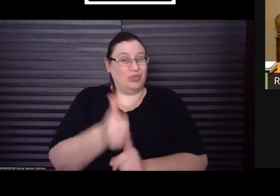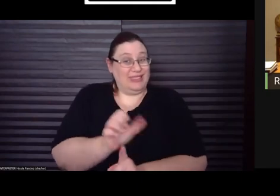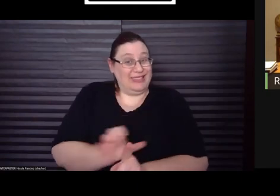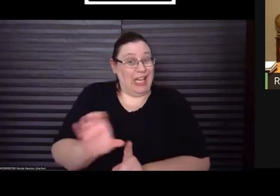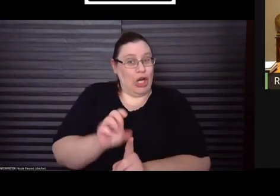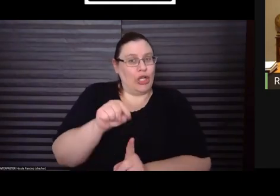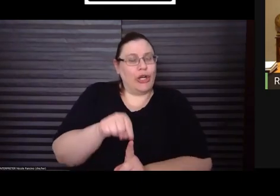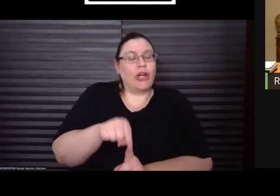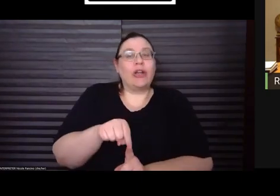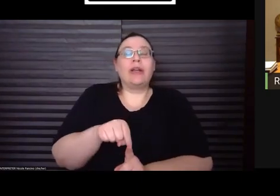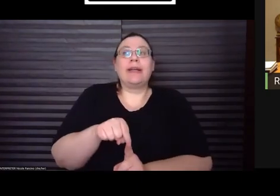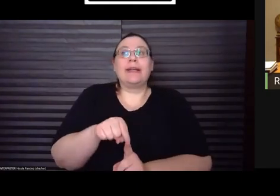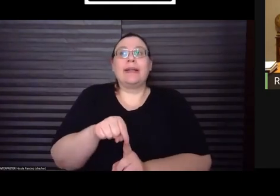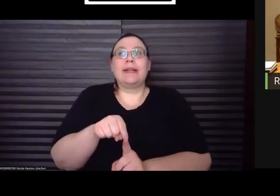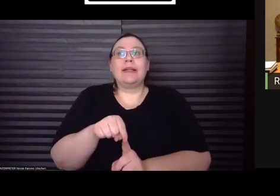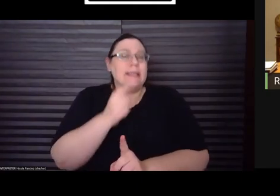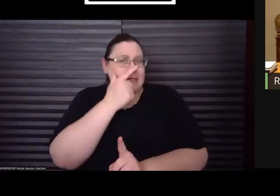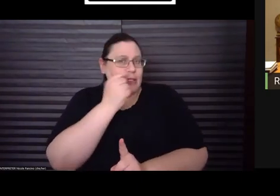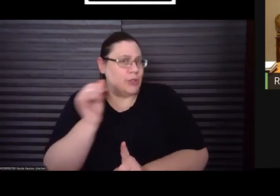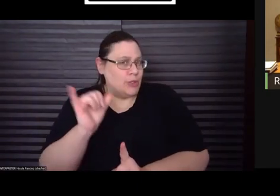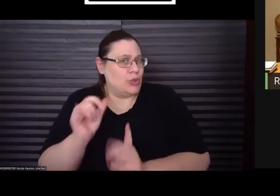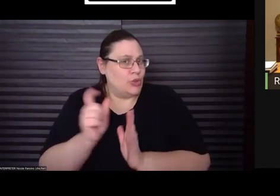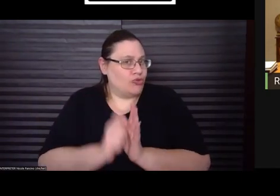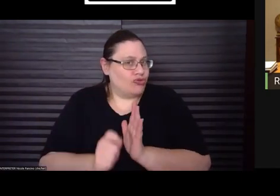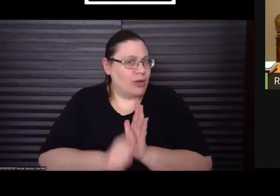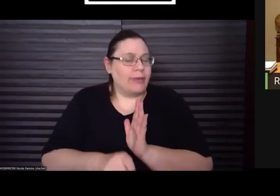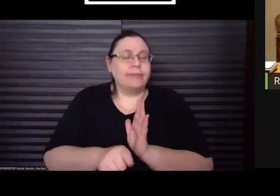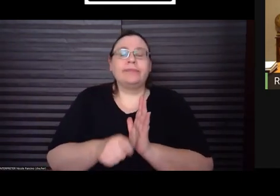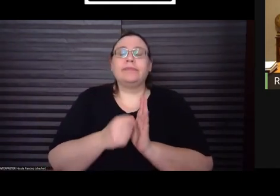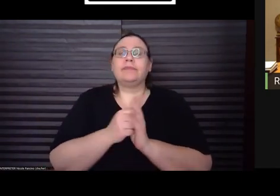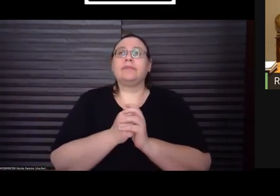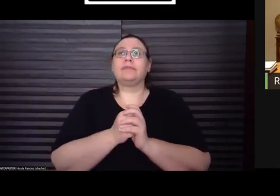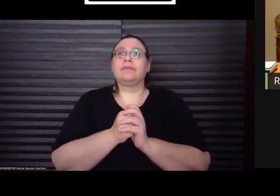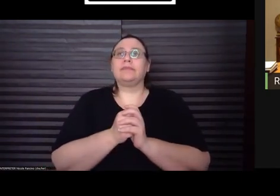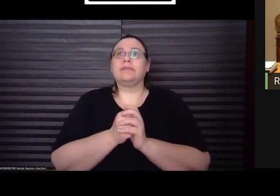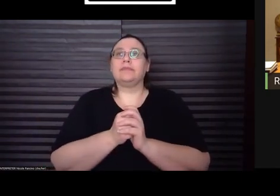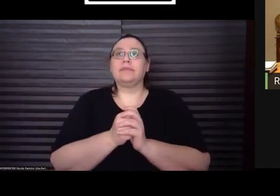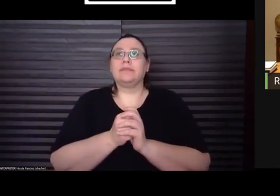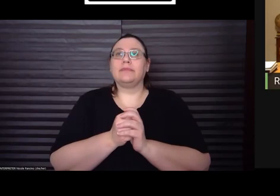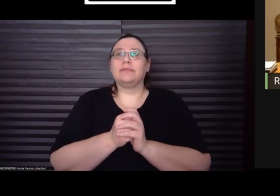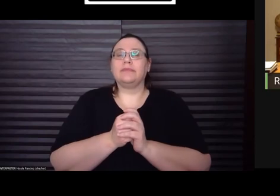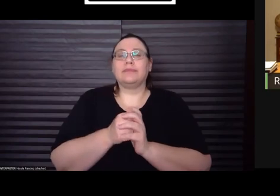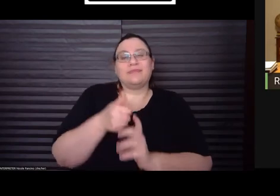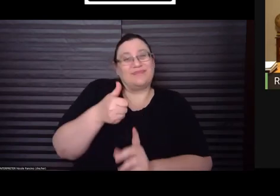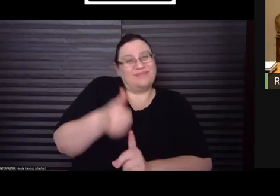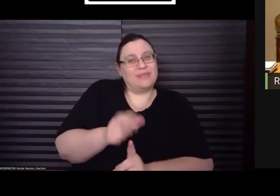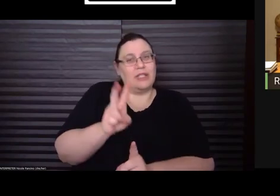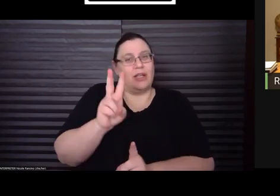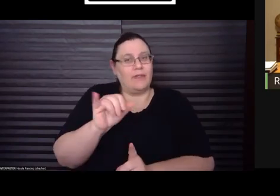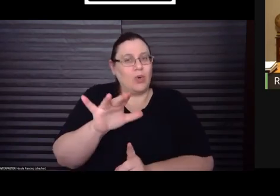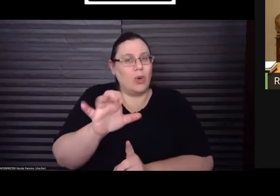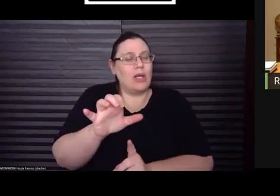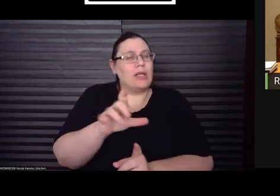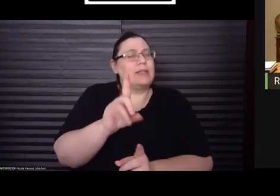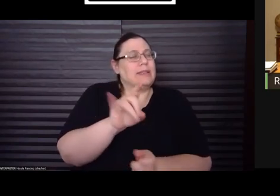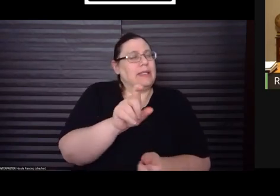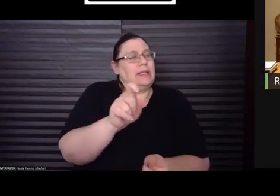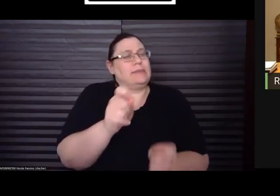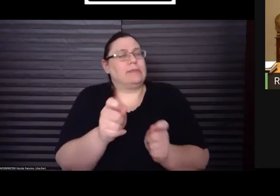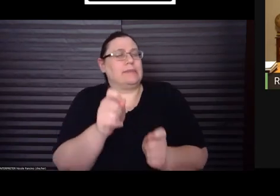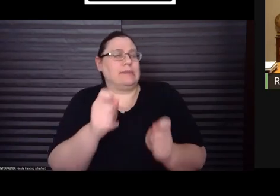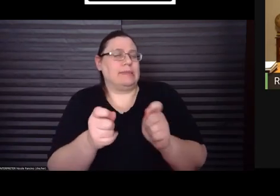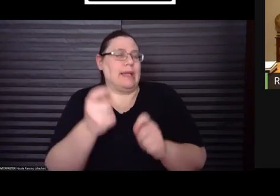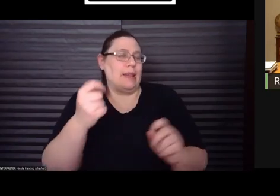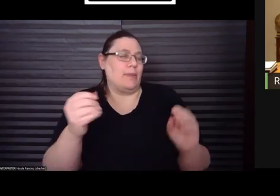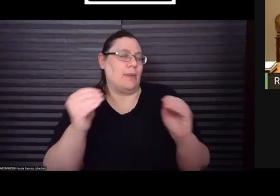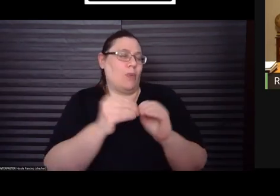of the book was really also interesting to write, because that was a voice that that evolved, I